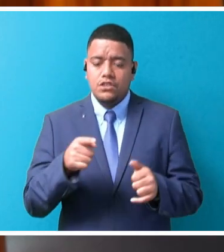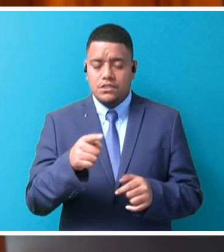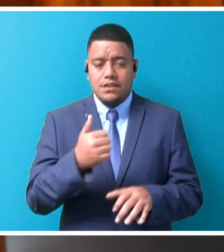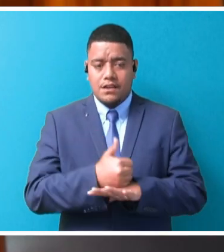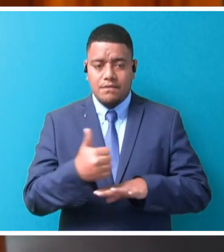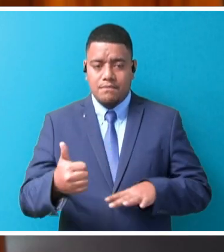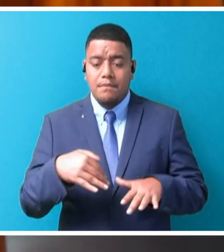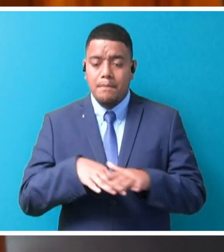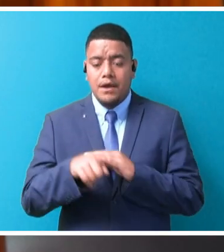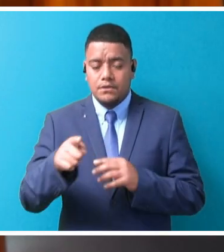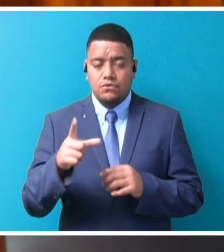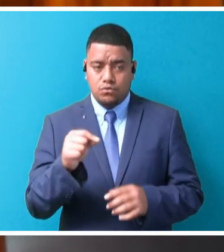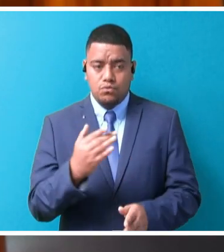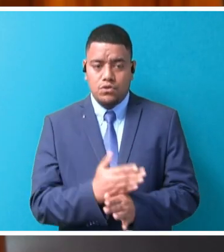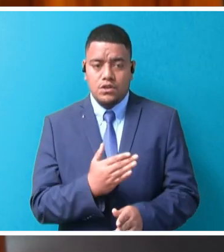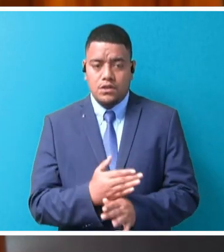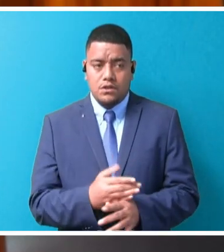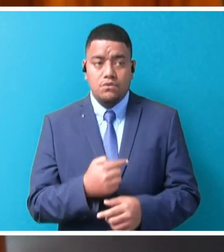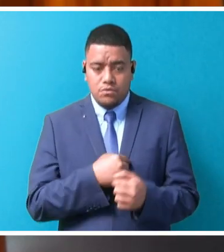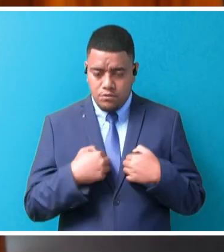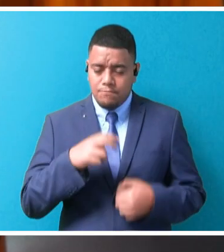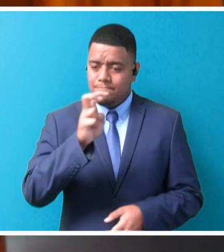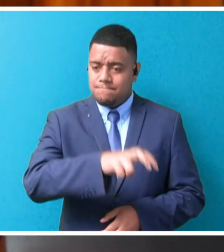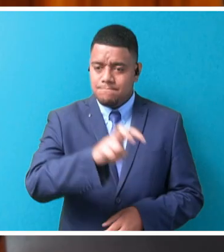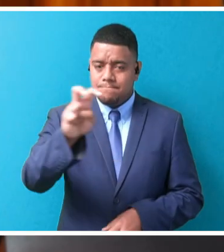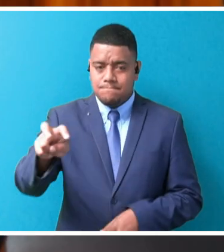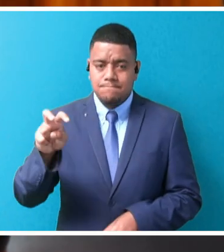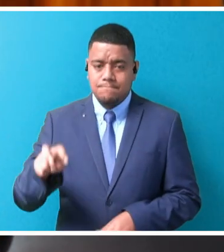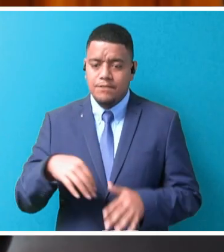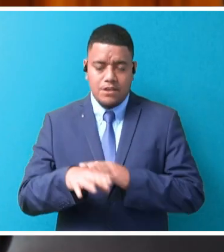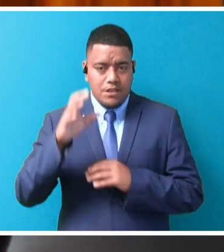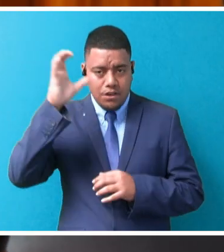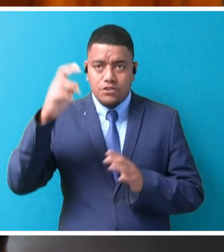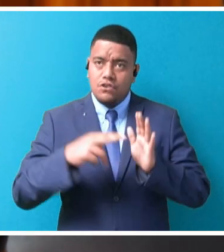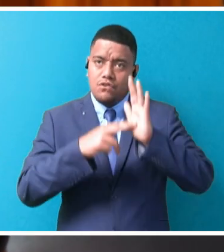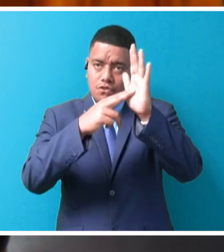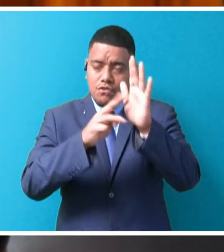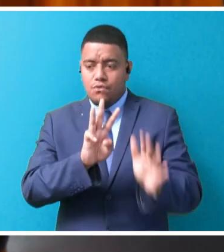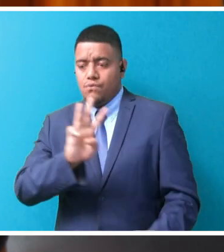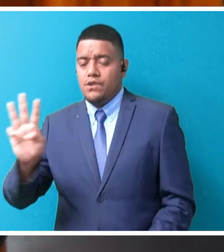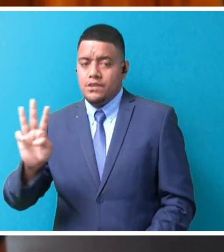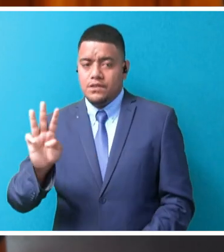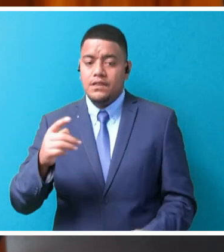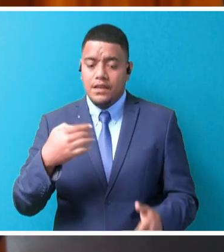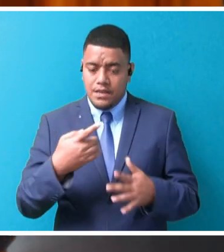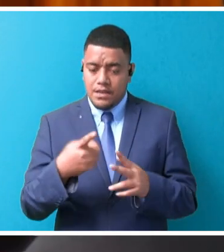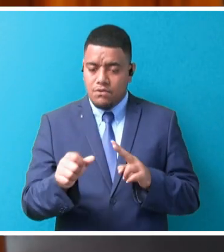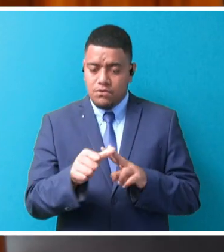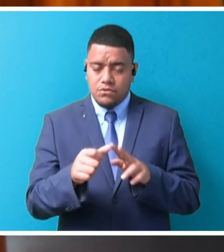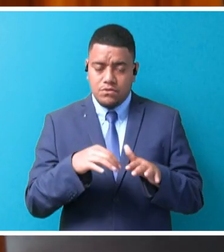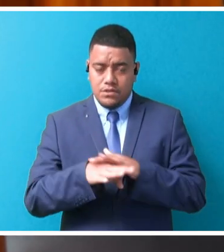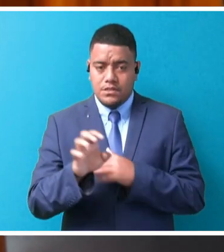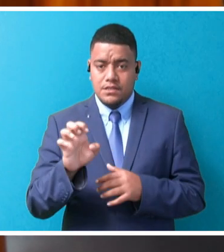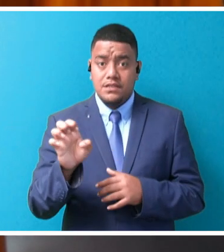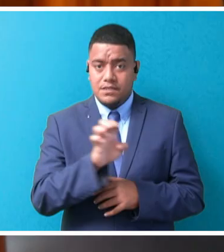its performance. We've been moving around the country, the Northern Division, Western Division, even in the Eastern Division.